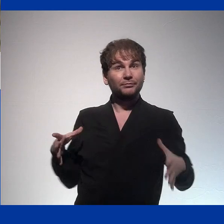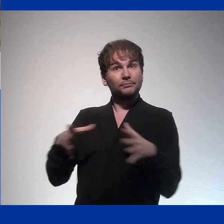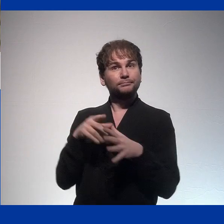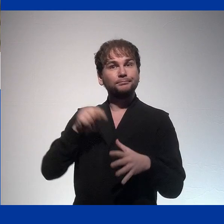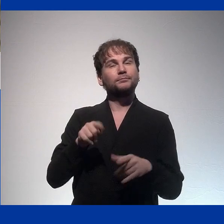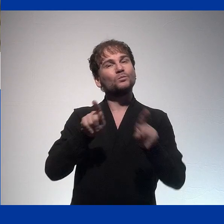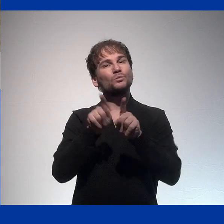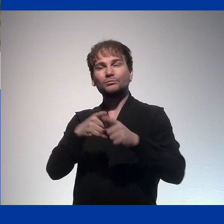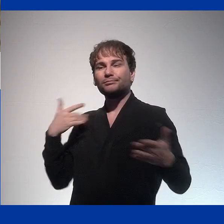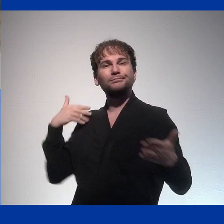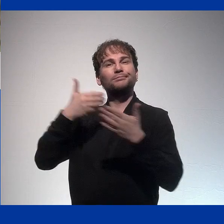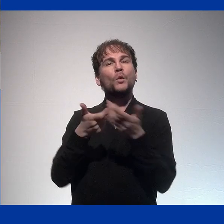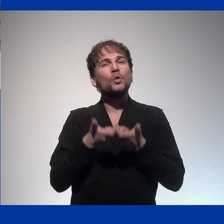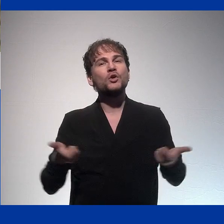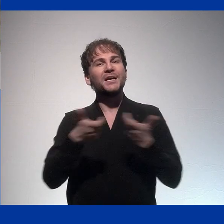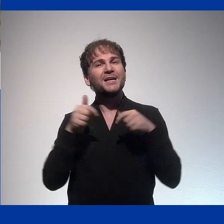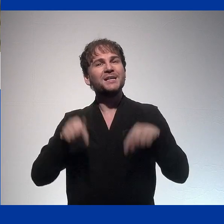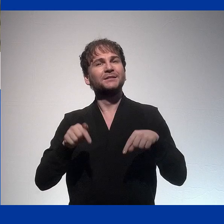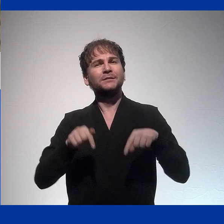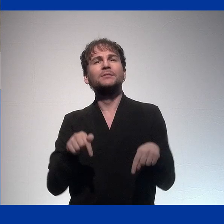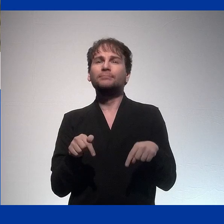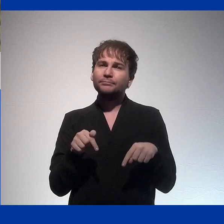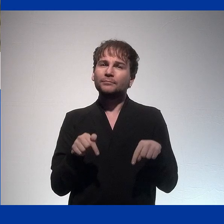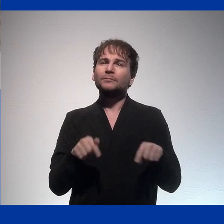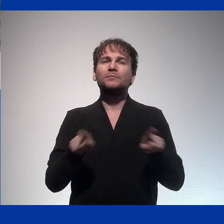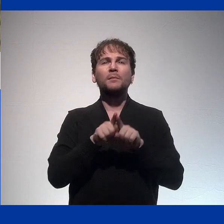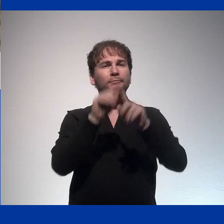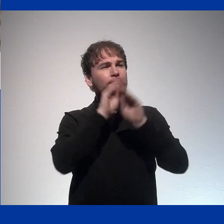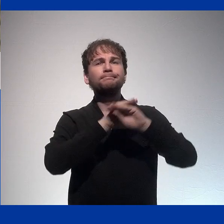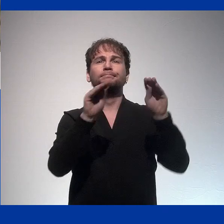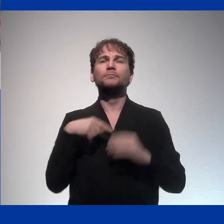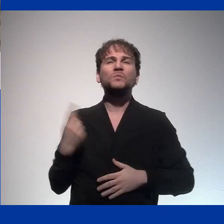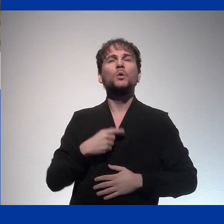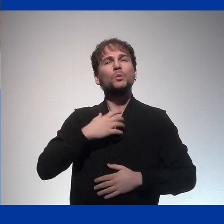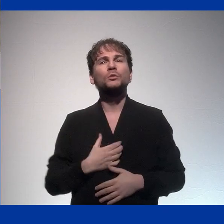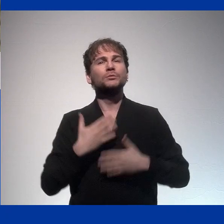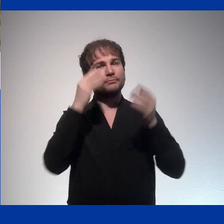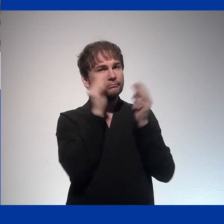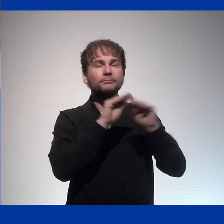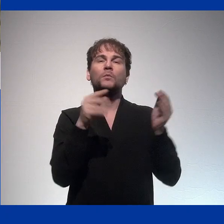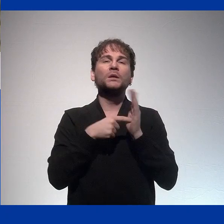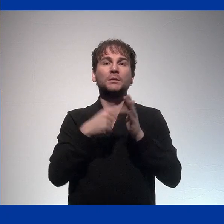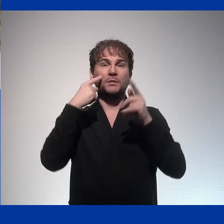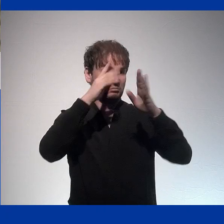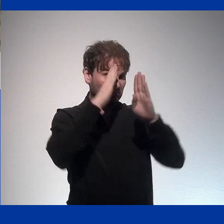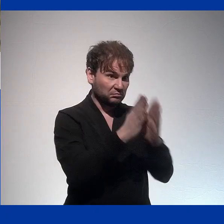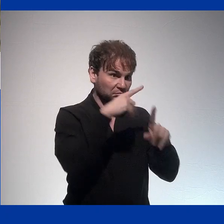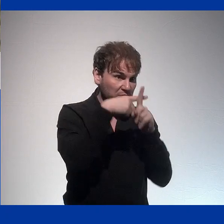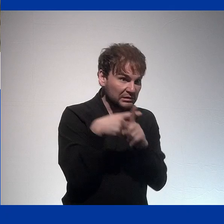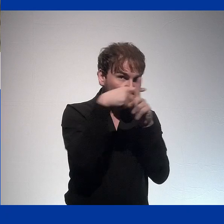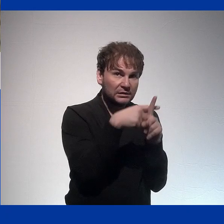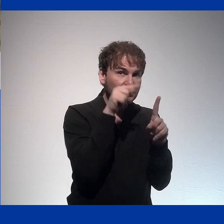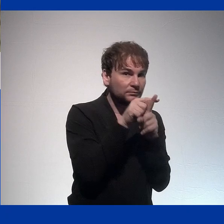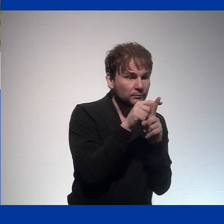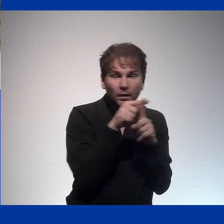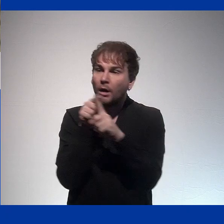little bubble, of course, to enhance cooperation vertically and horizontally between our community of practice, but also to